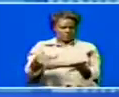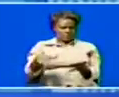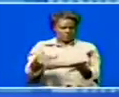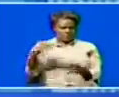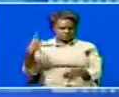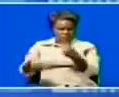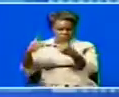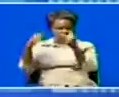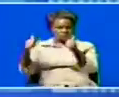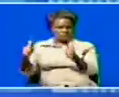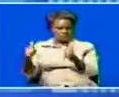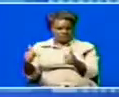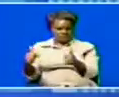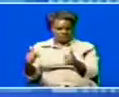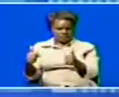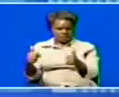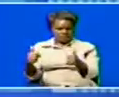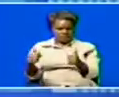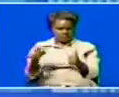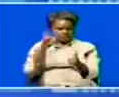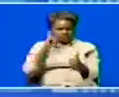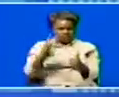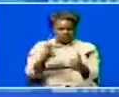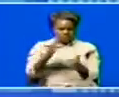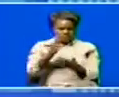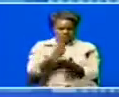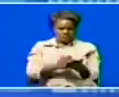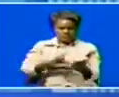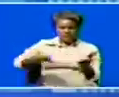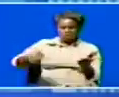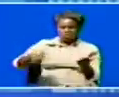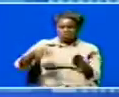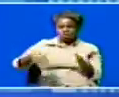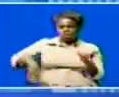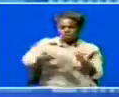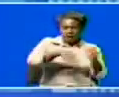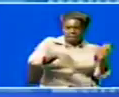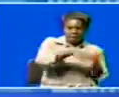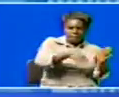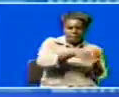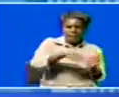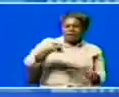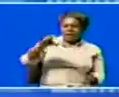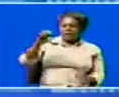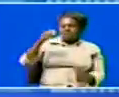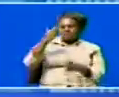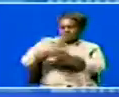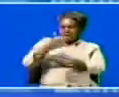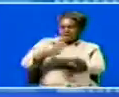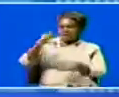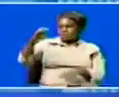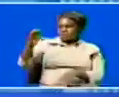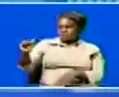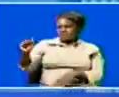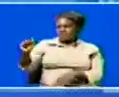won, mm-hmm. right? It was fun like to see some counties throwing out all their fake MCAs and yes. putting in like real people. Uh-huh. So that was cool. So I feel like